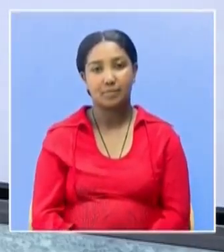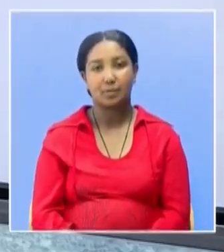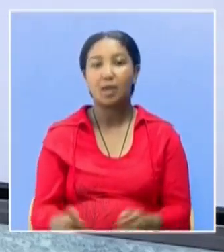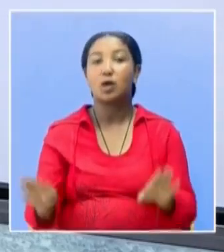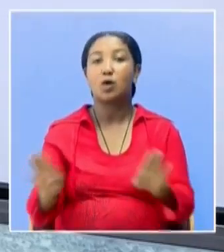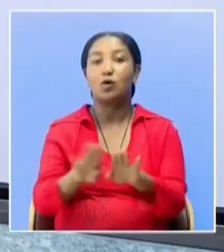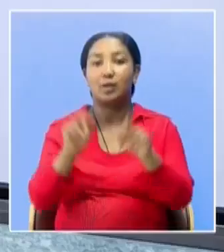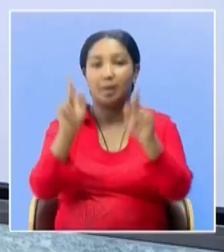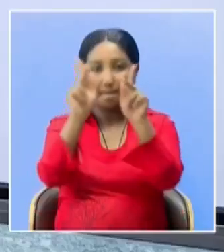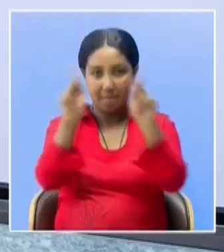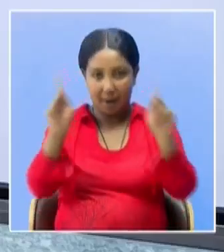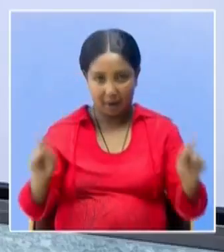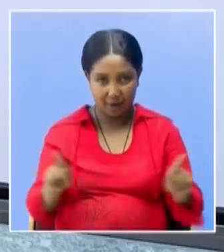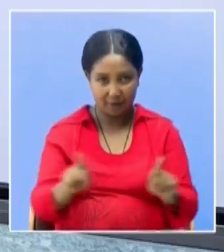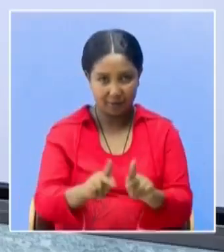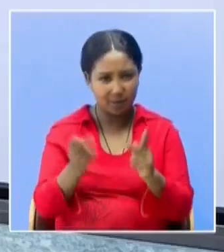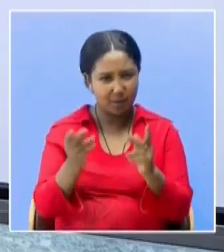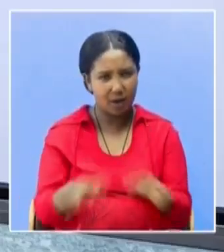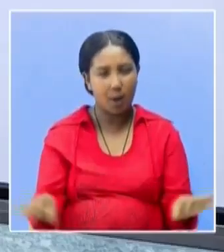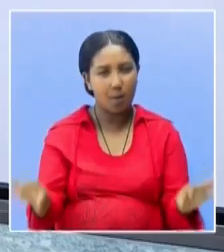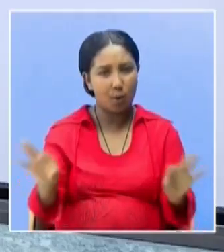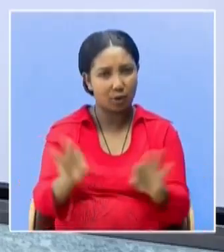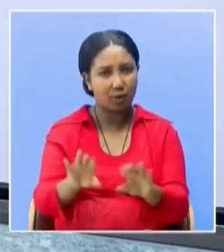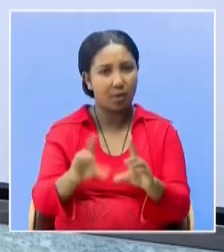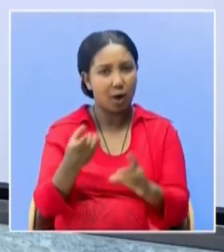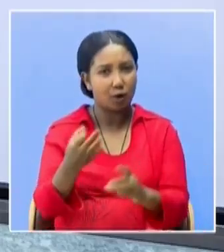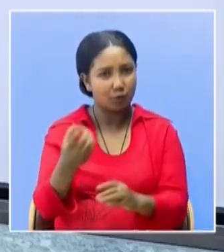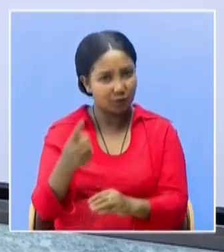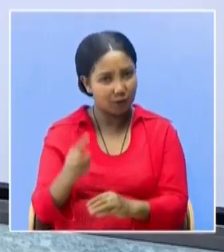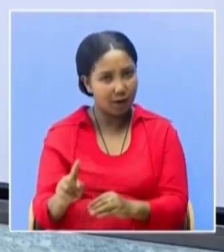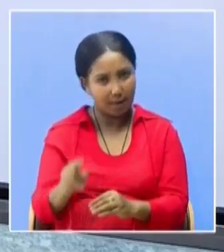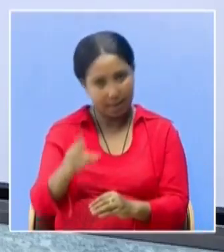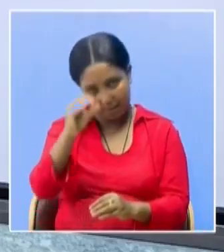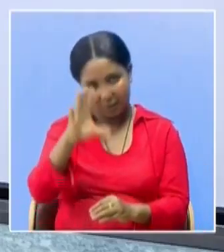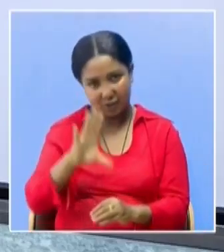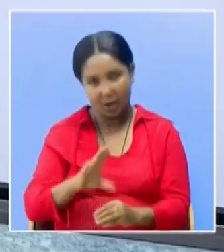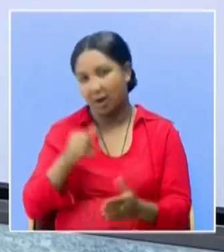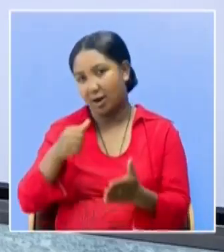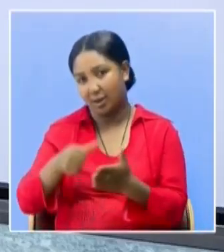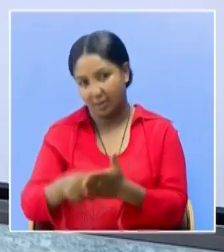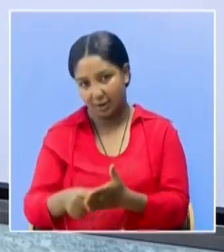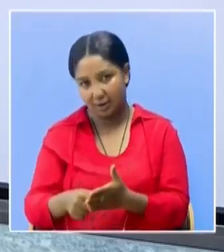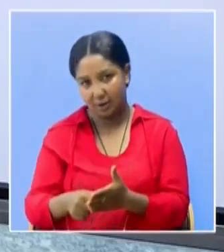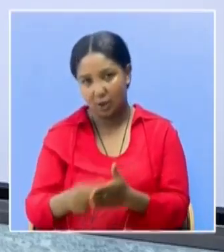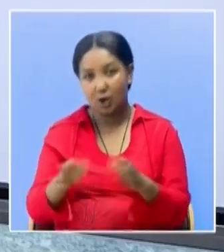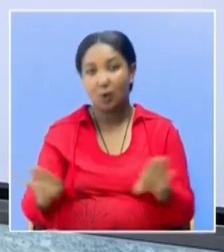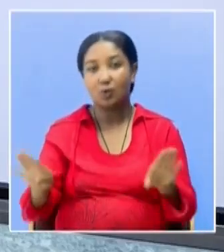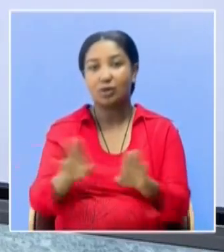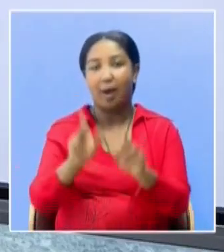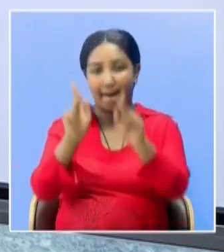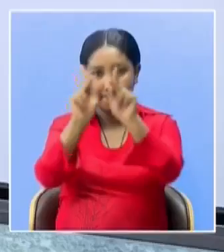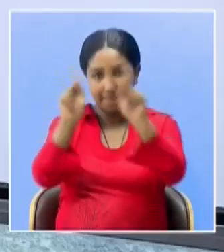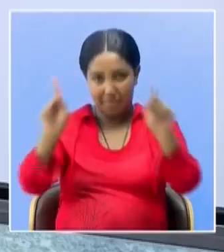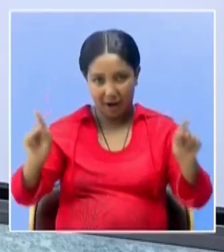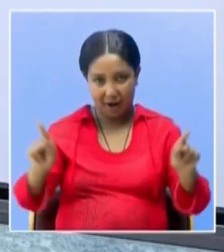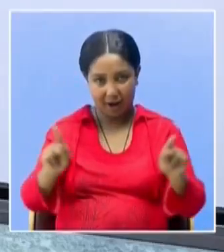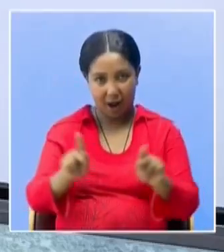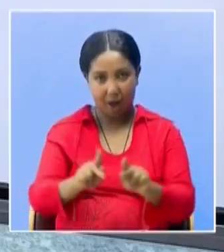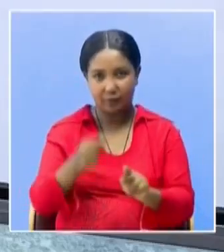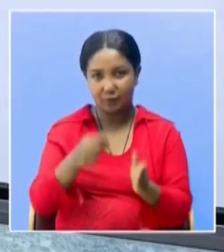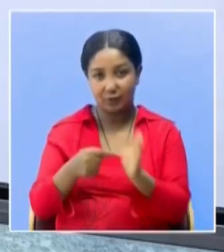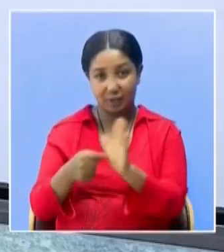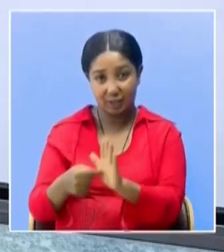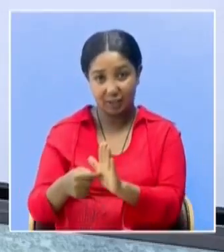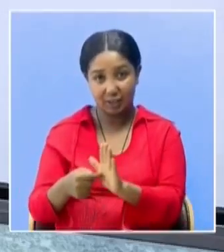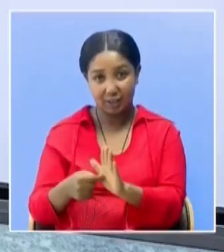Closing paragraph is very important part of the personal letter. So closing paragraph, as you have seen so far